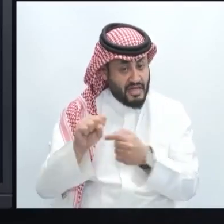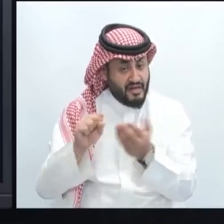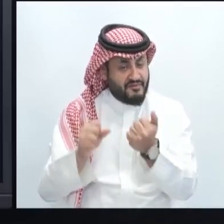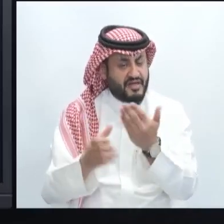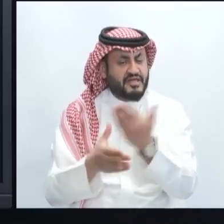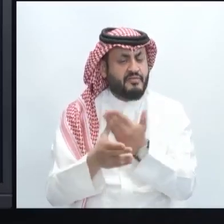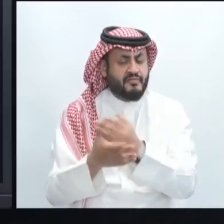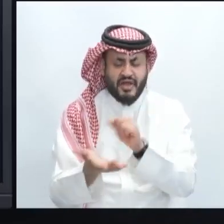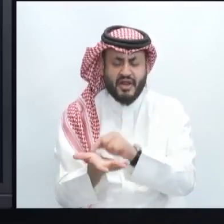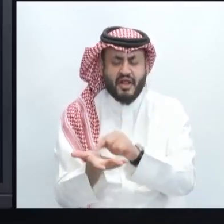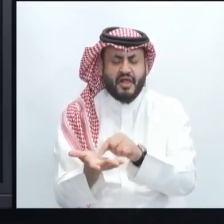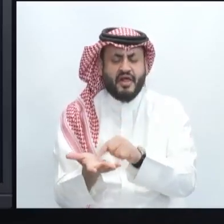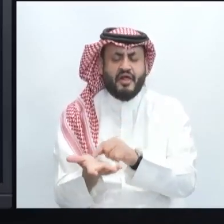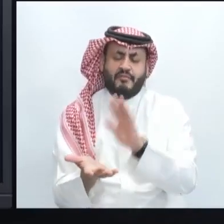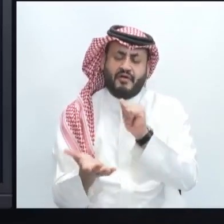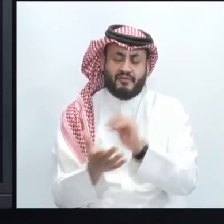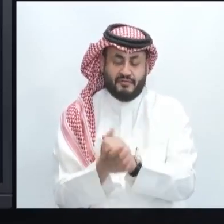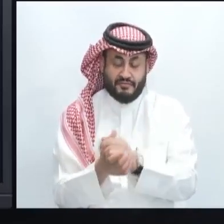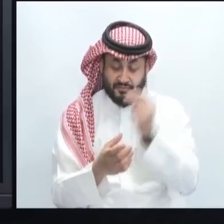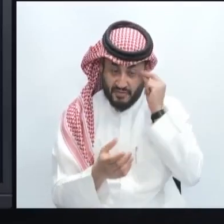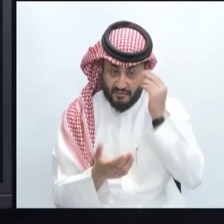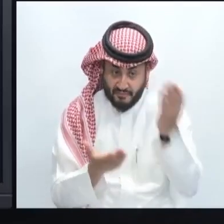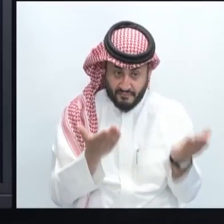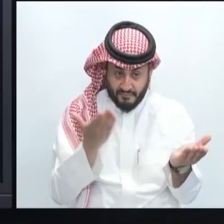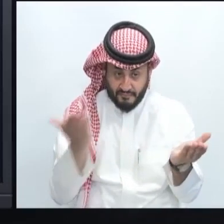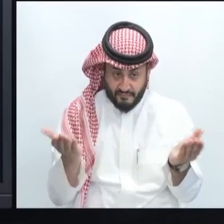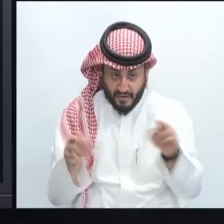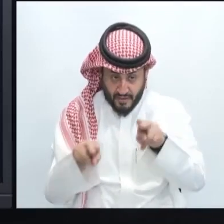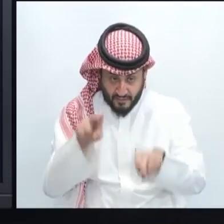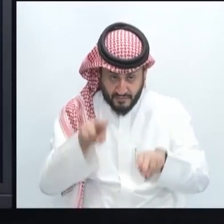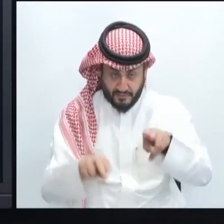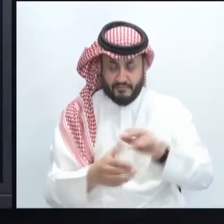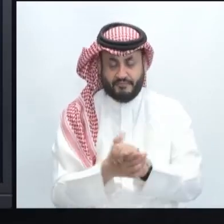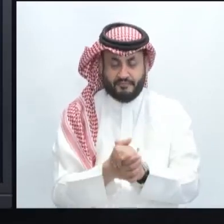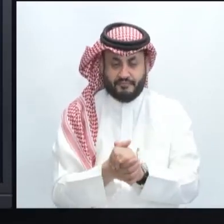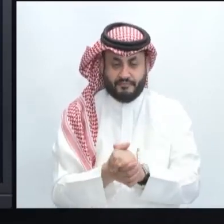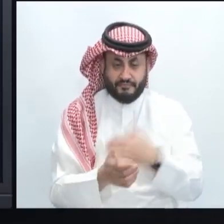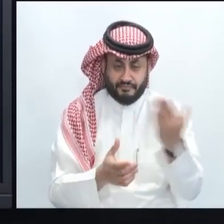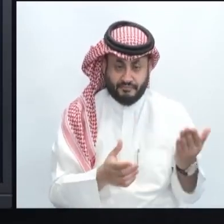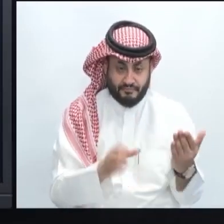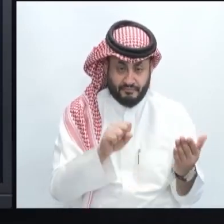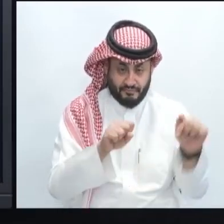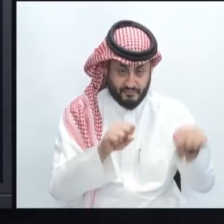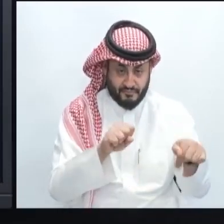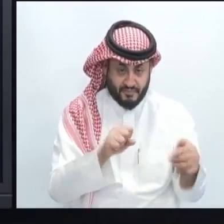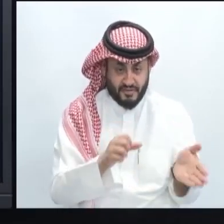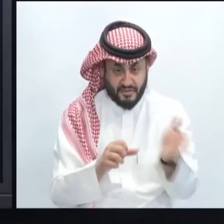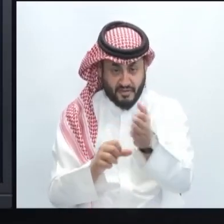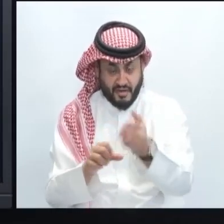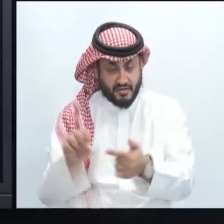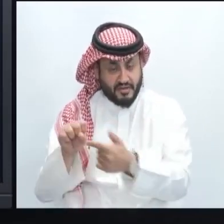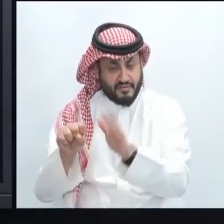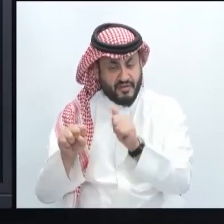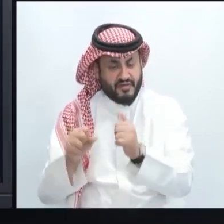add s. We don't say soups. No, we say soup. And